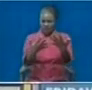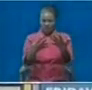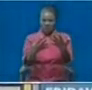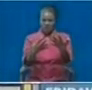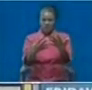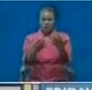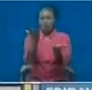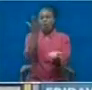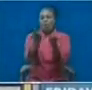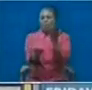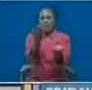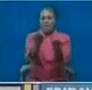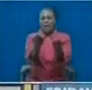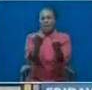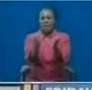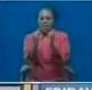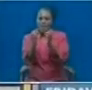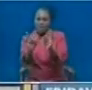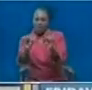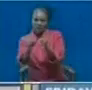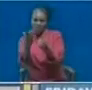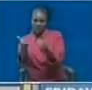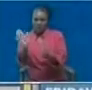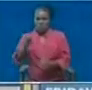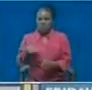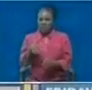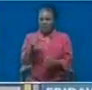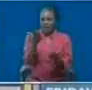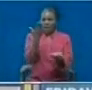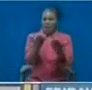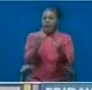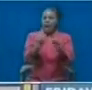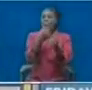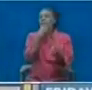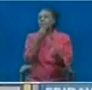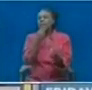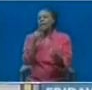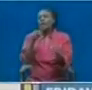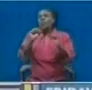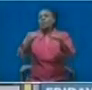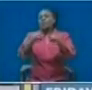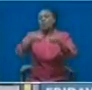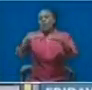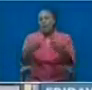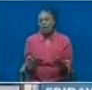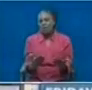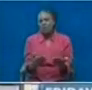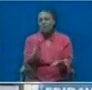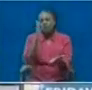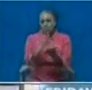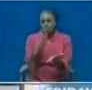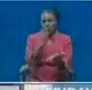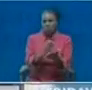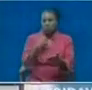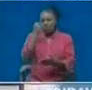they compared, you know, like if these things that are happening to women were happening to men, how awkward would it be? That would be. And honestly, it really opened